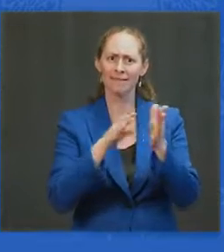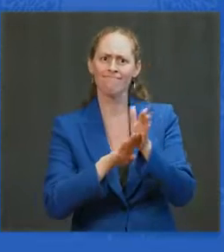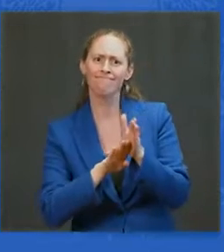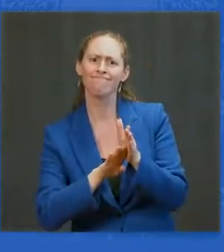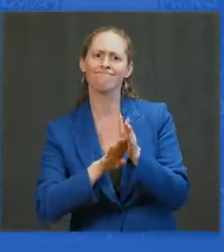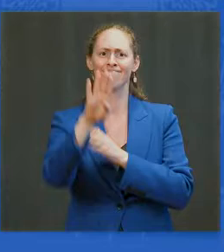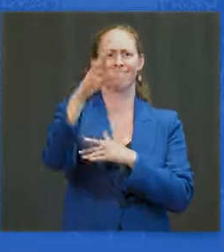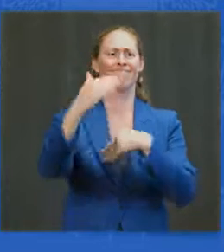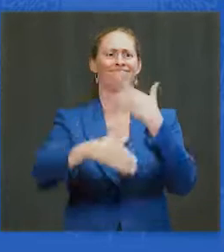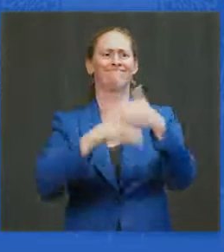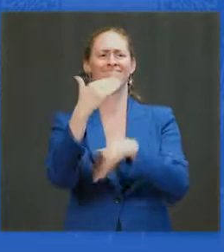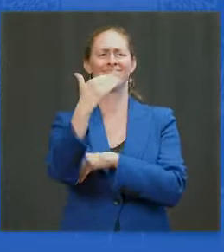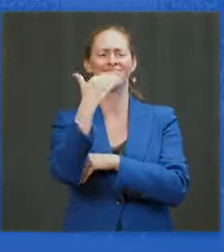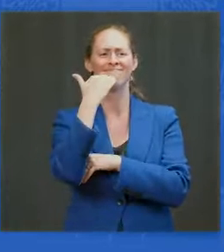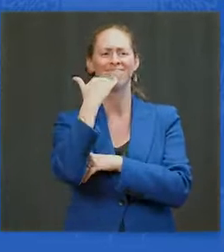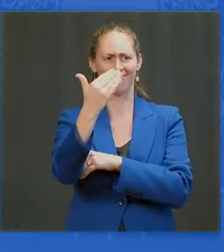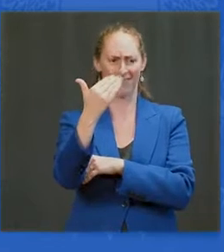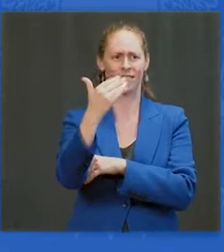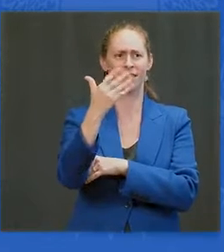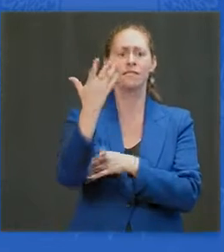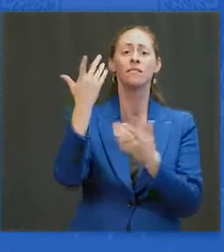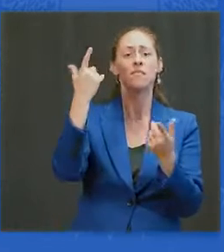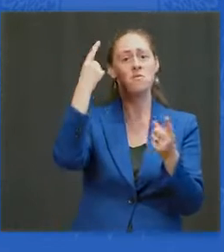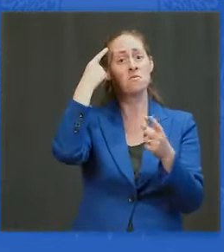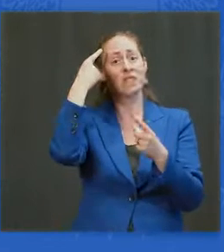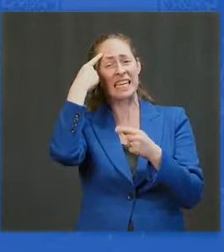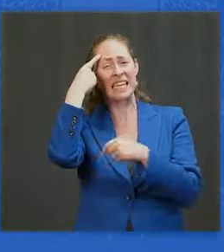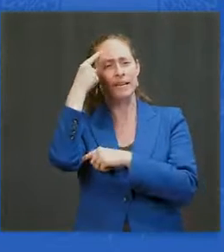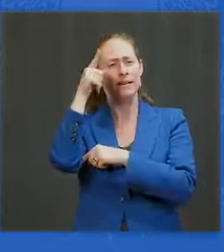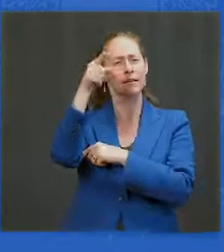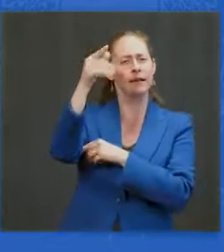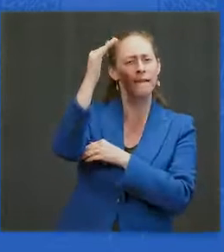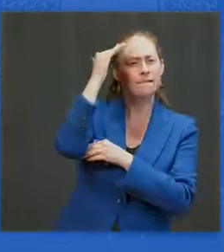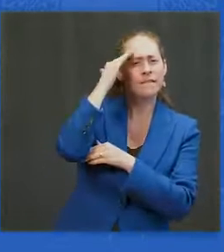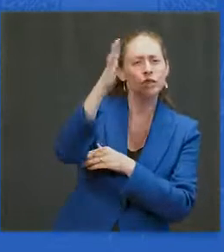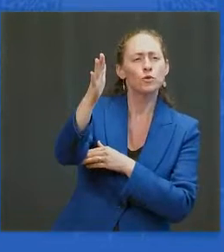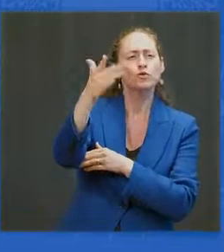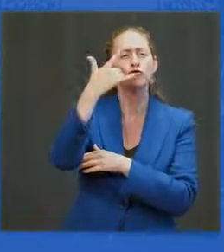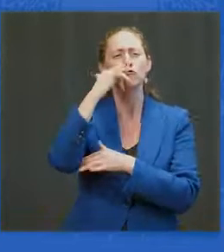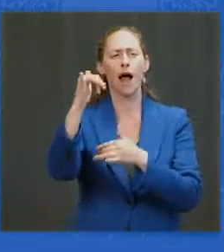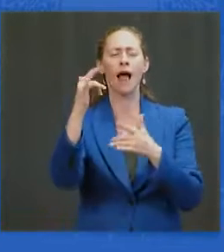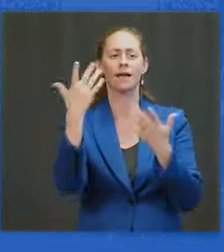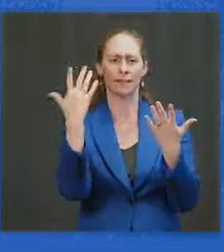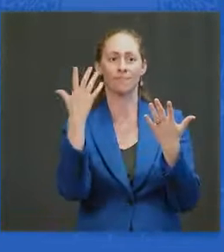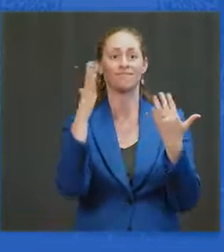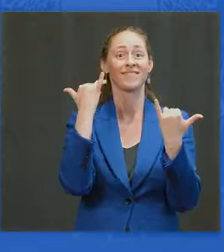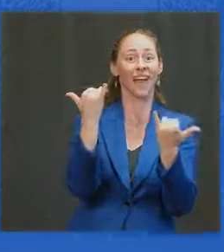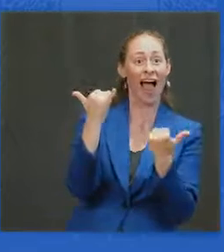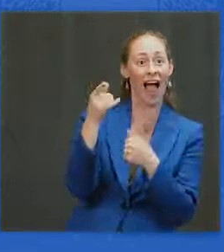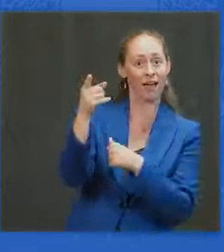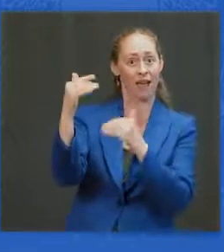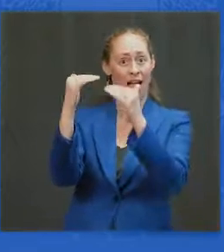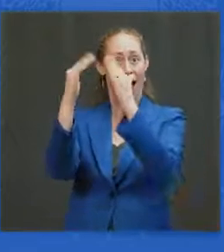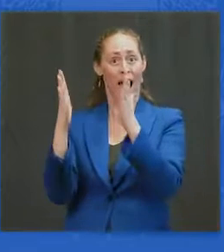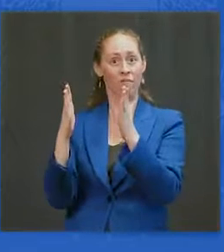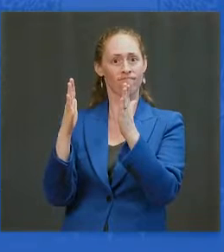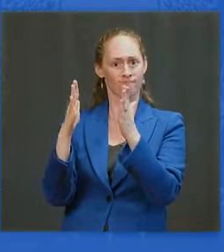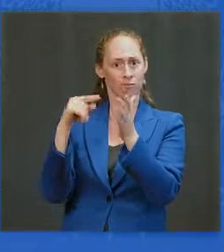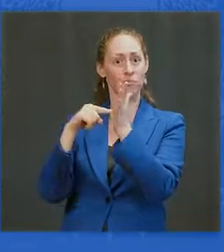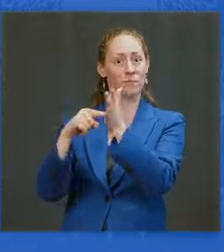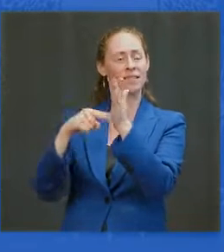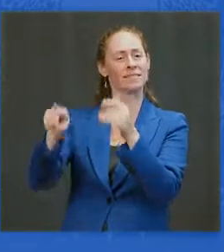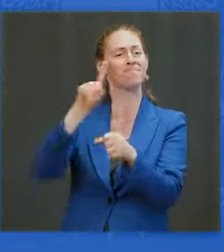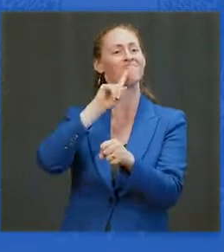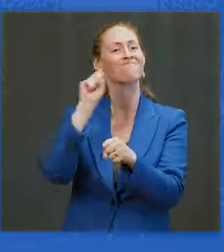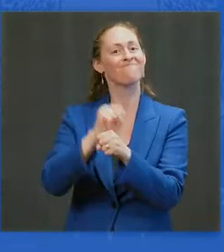we need to take the next step. Today, the House of Representatives did just that. Today's vote in the House allowed